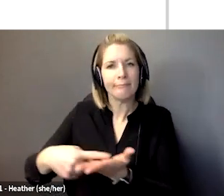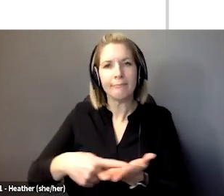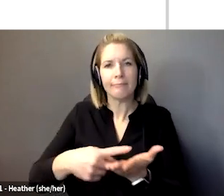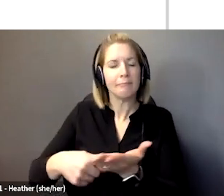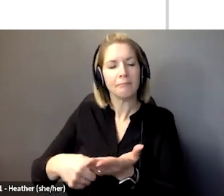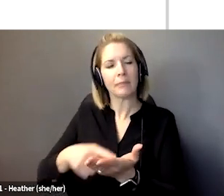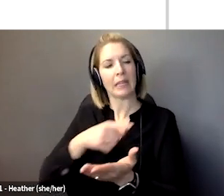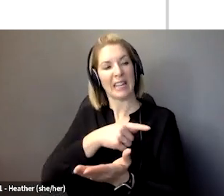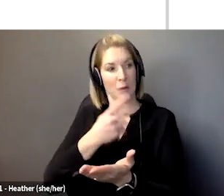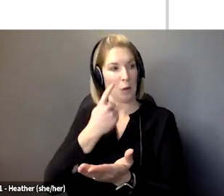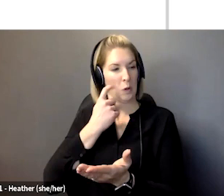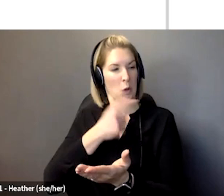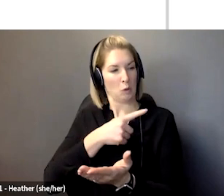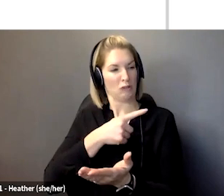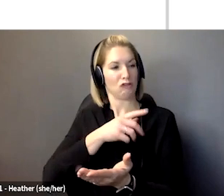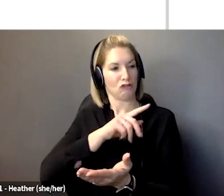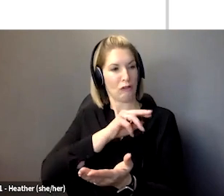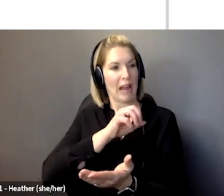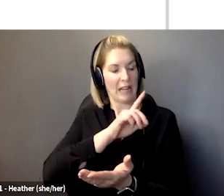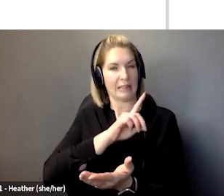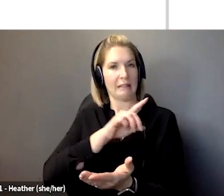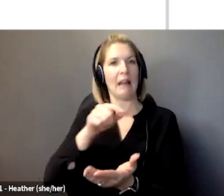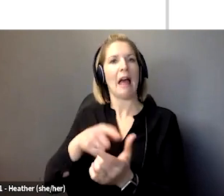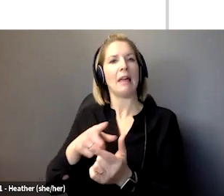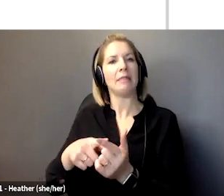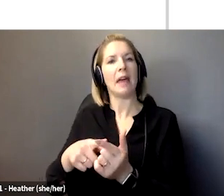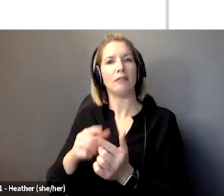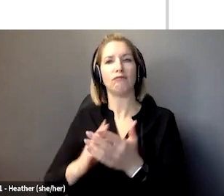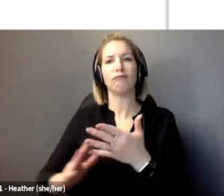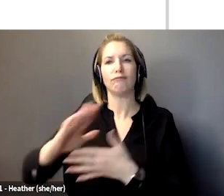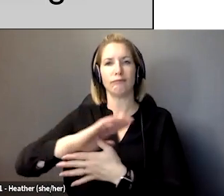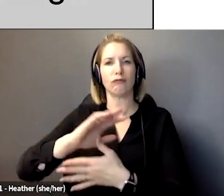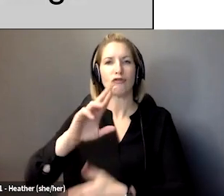trend. Accordingly, this stage in the Delphi process was open-ended.